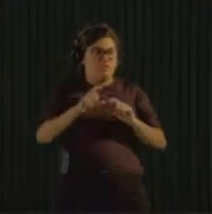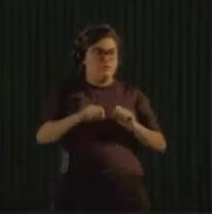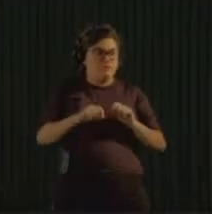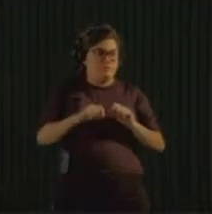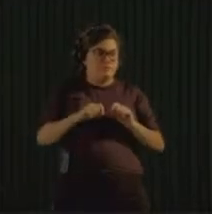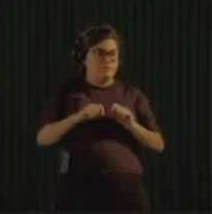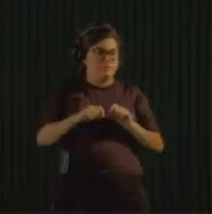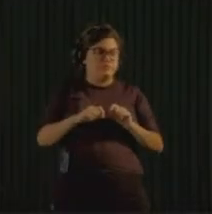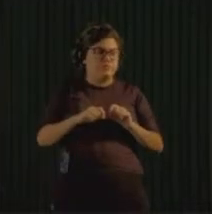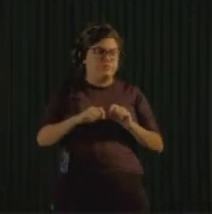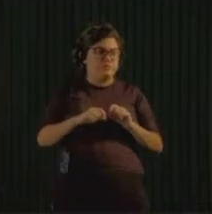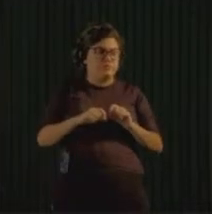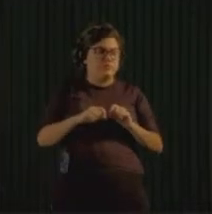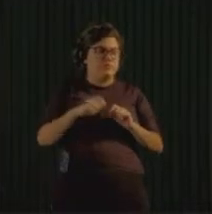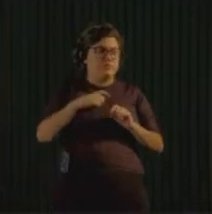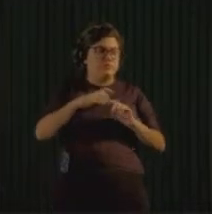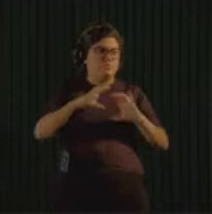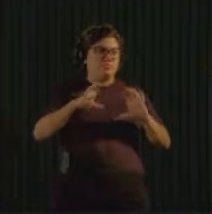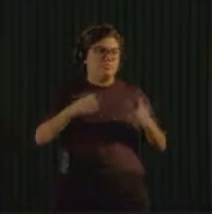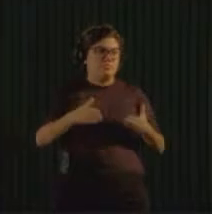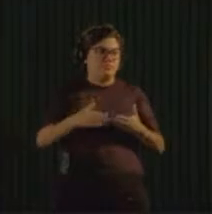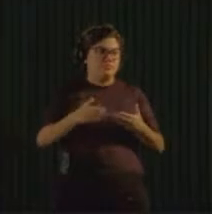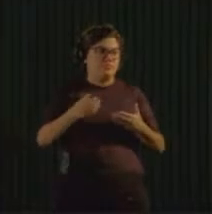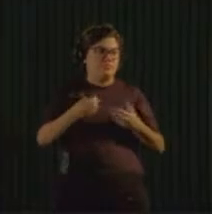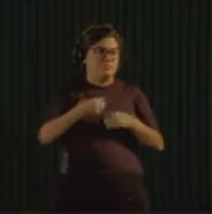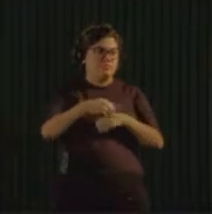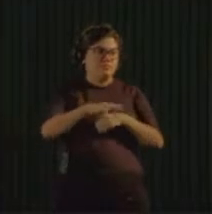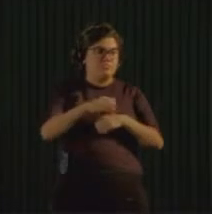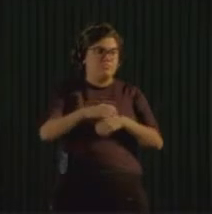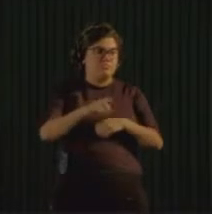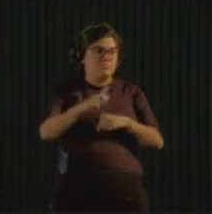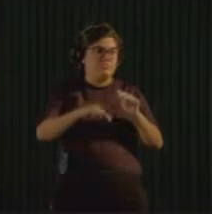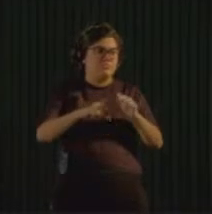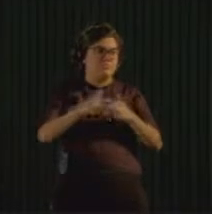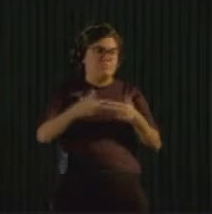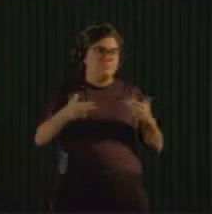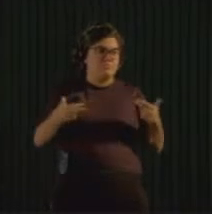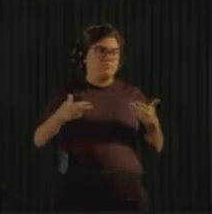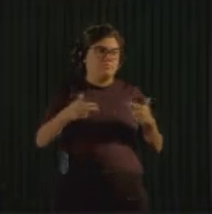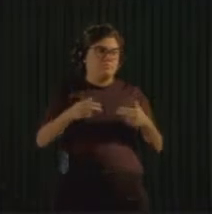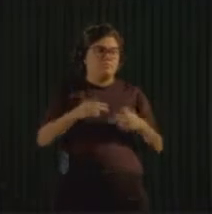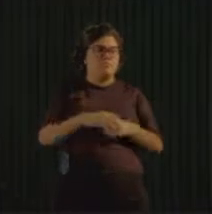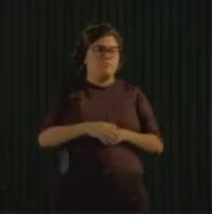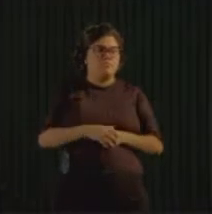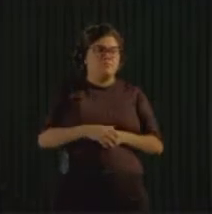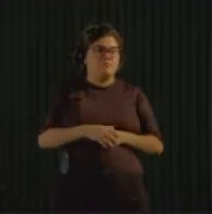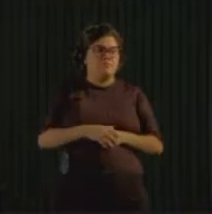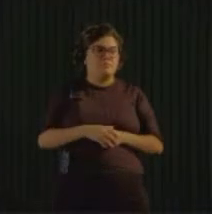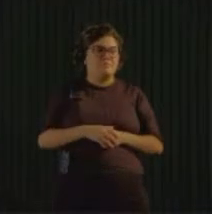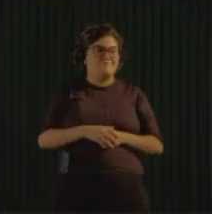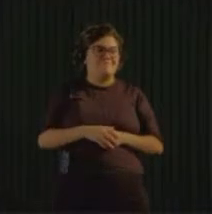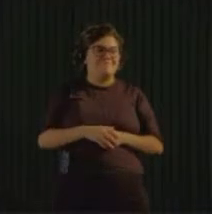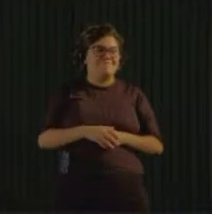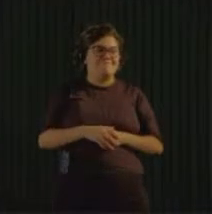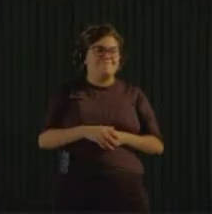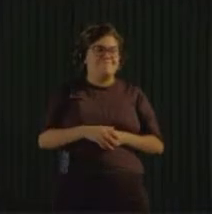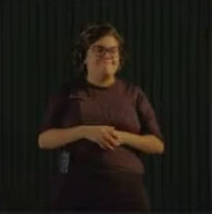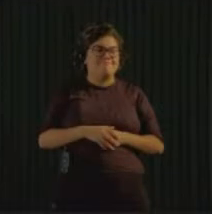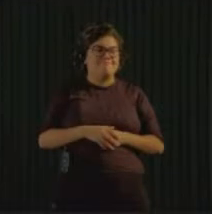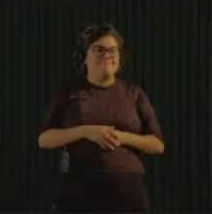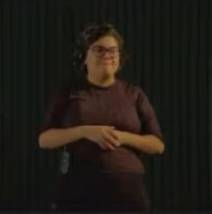redistributing materials towards the community members by actually having a place for